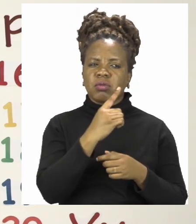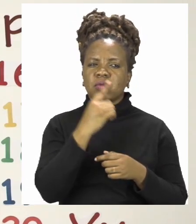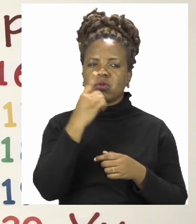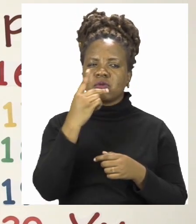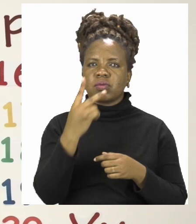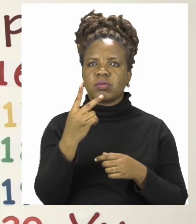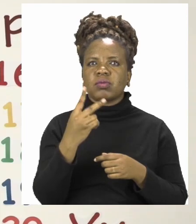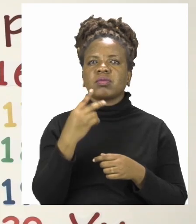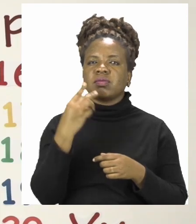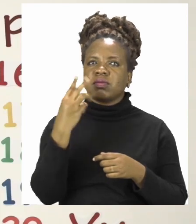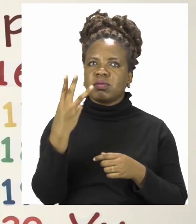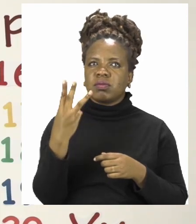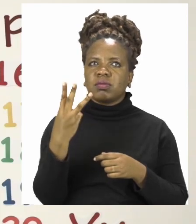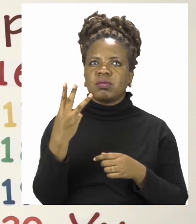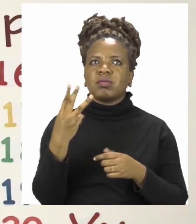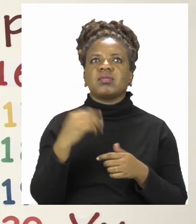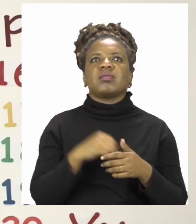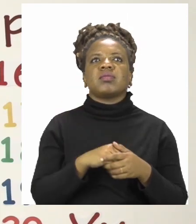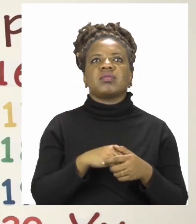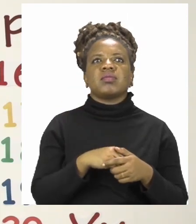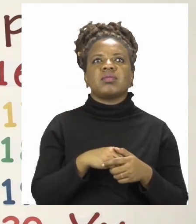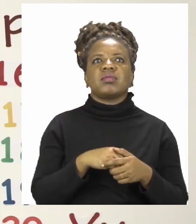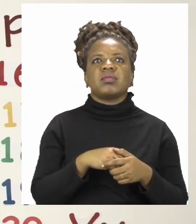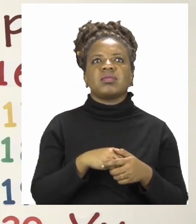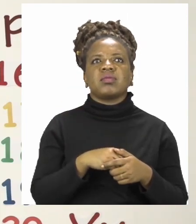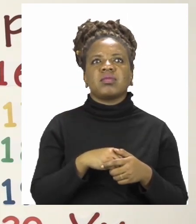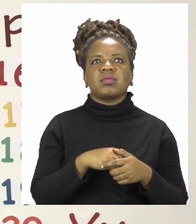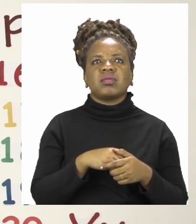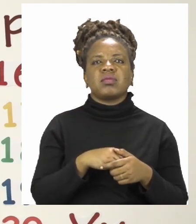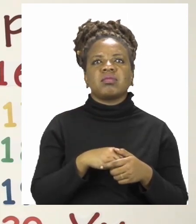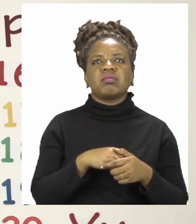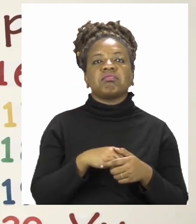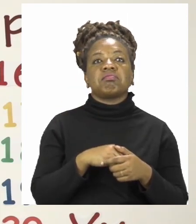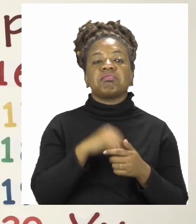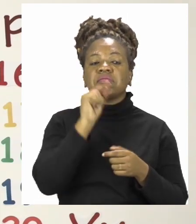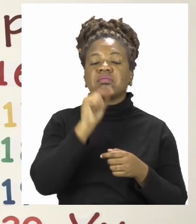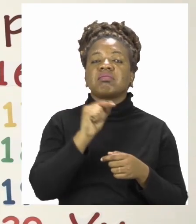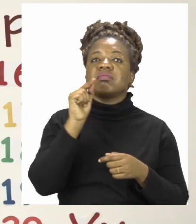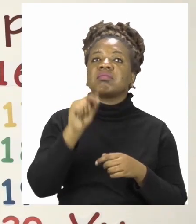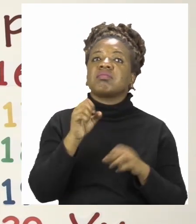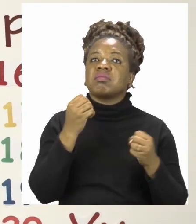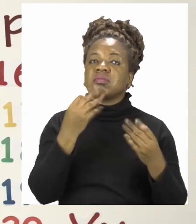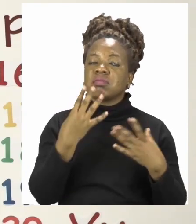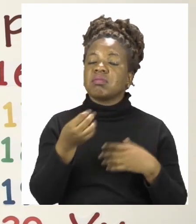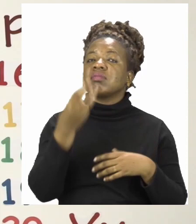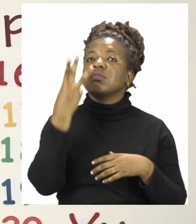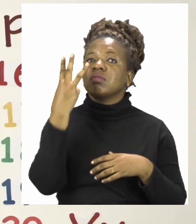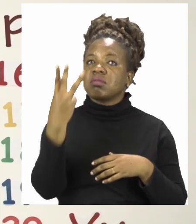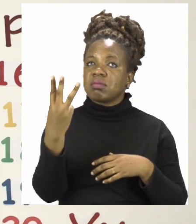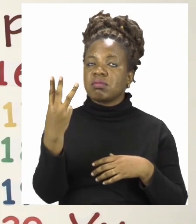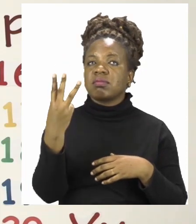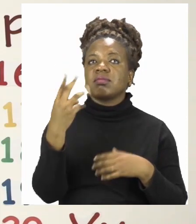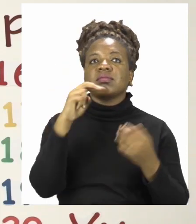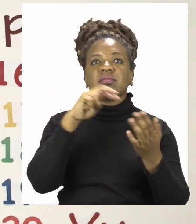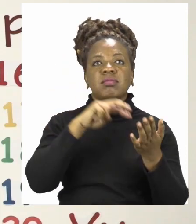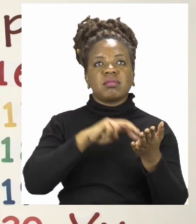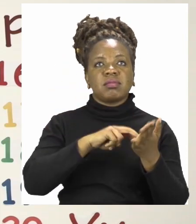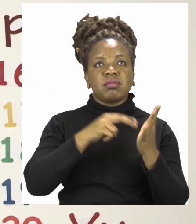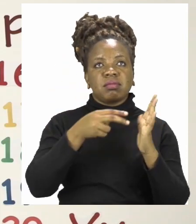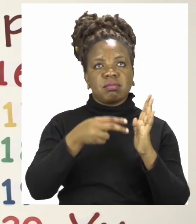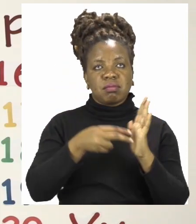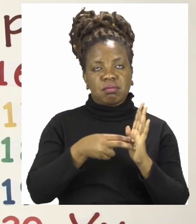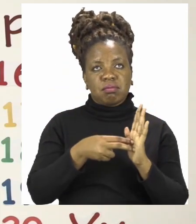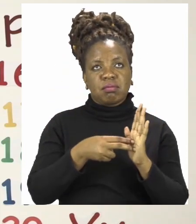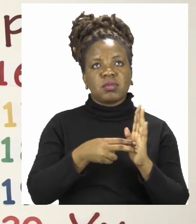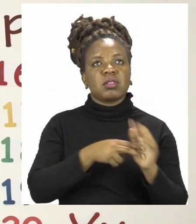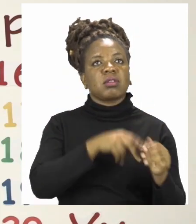2, 3. There are 3 sticks. So that means the other half of this